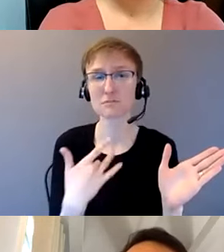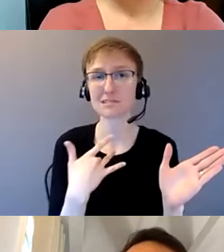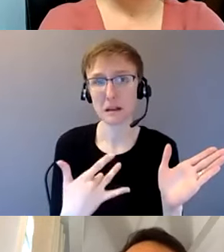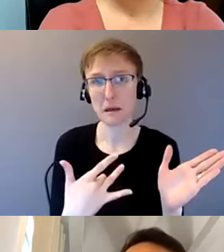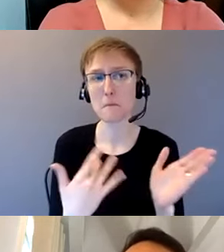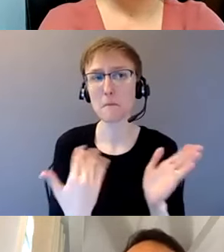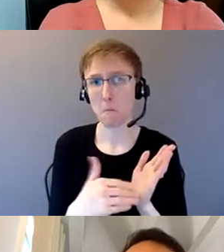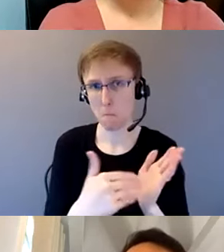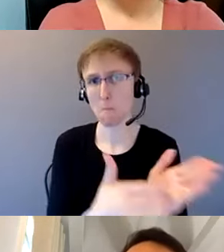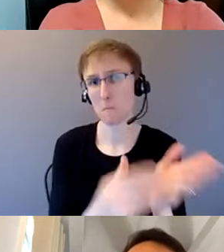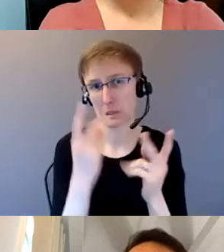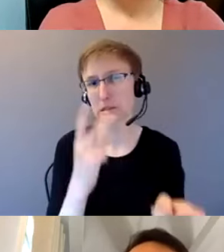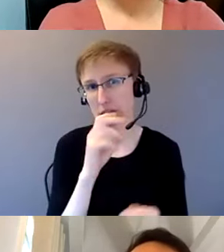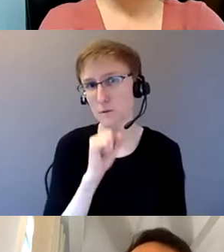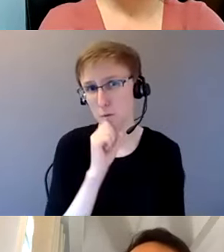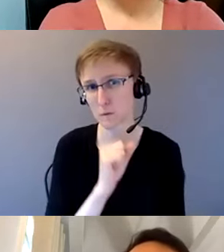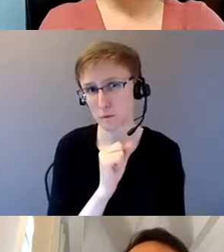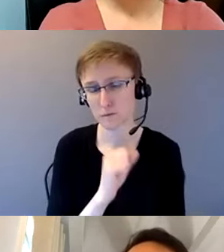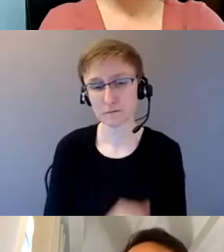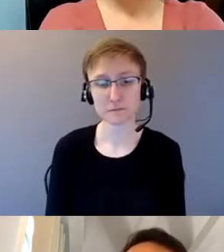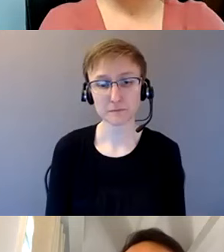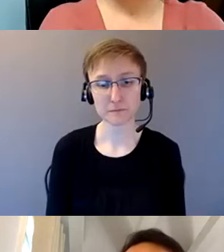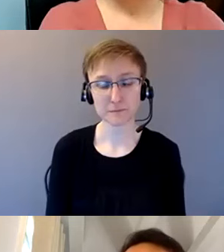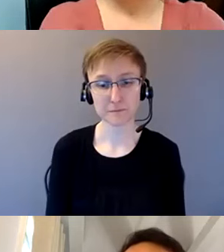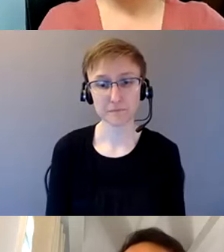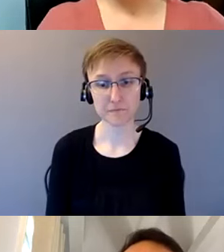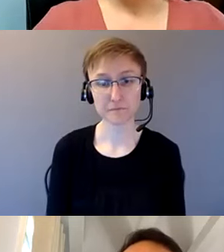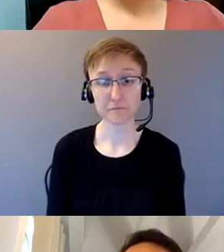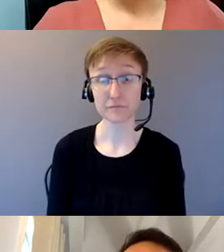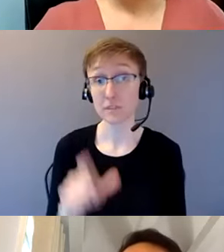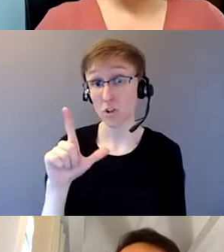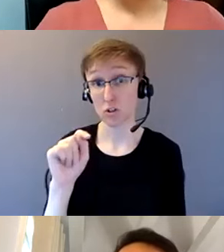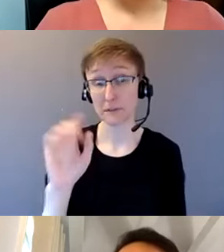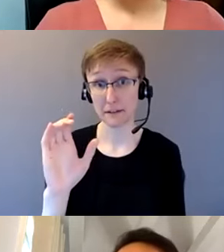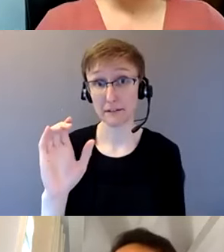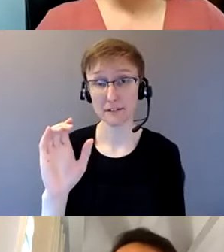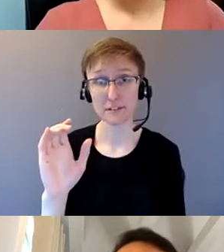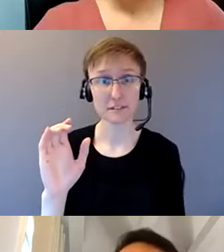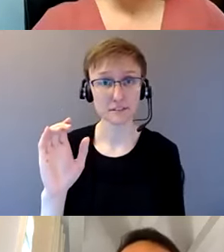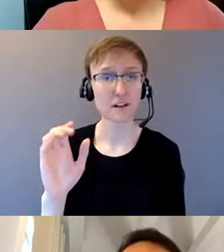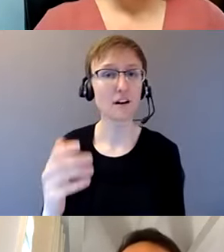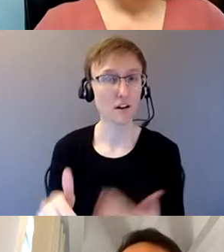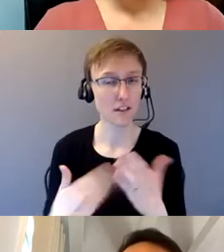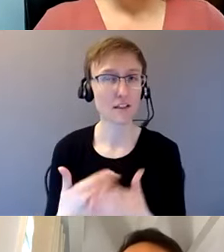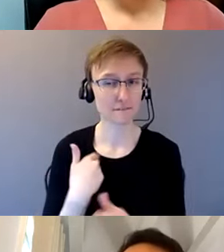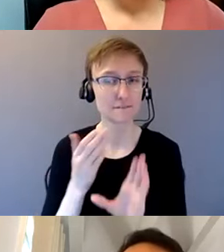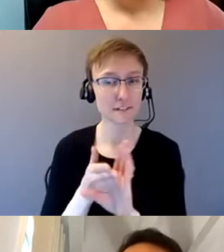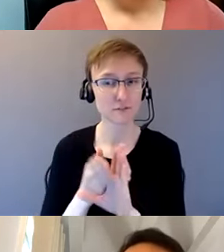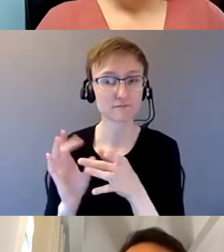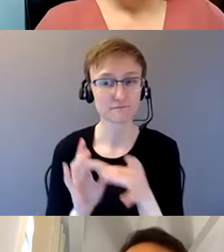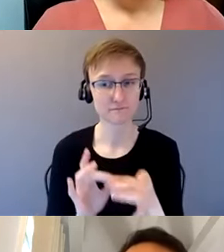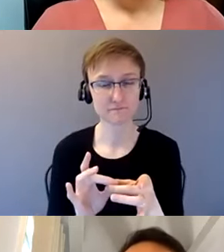noting, every long-term care facility, as you might know, has a psychiatrist connected, and obviously would have some comfort